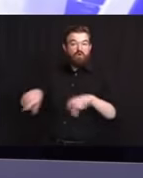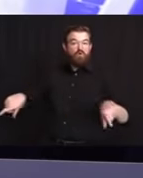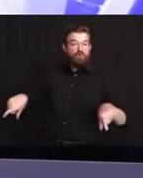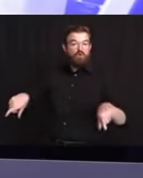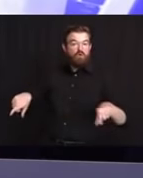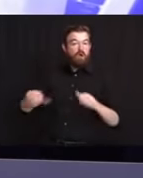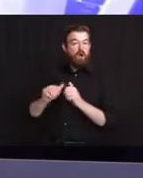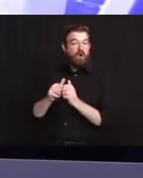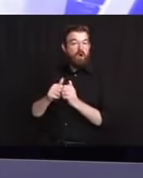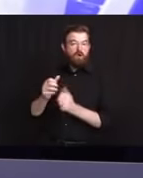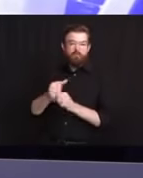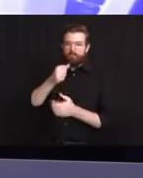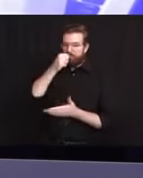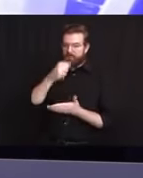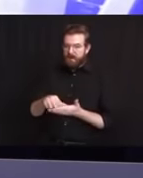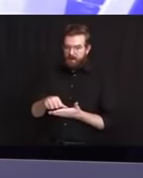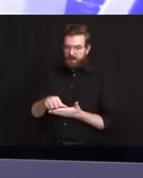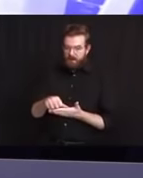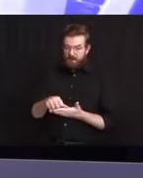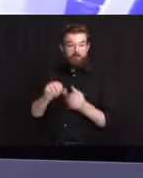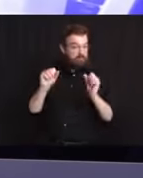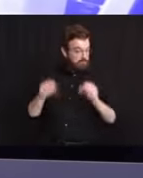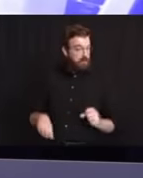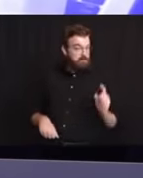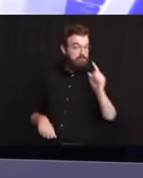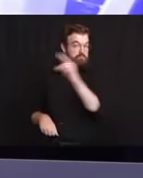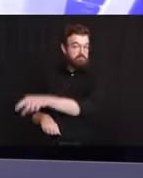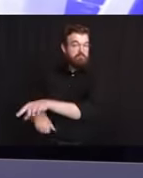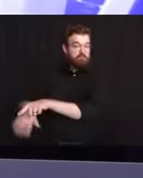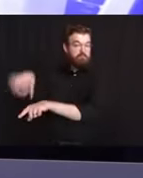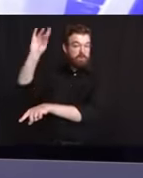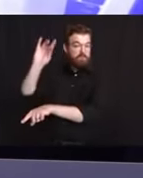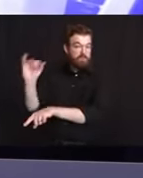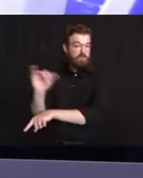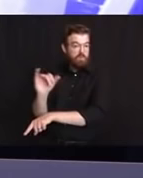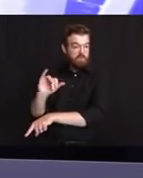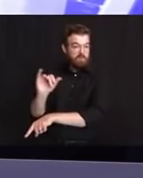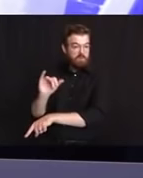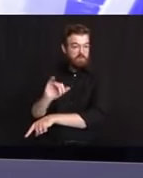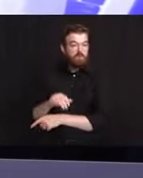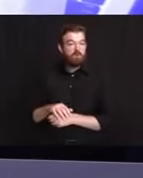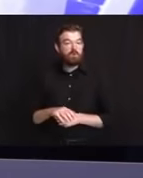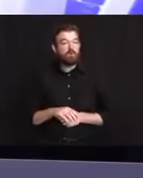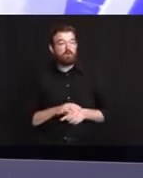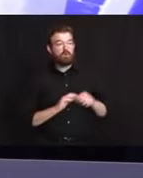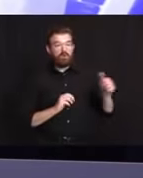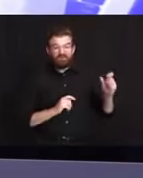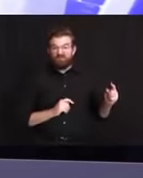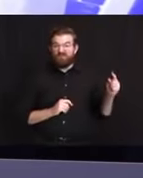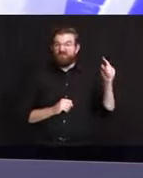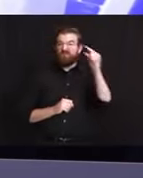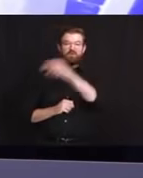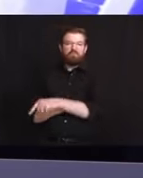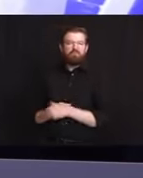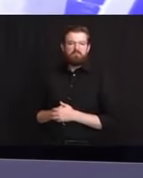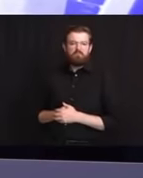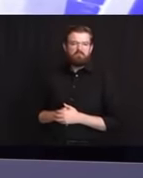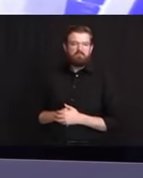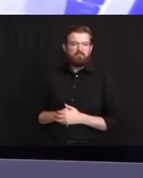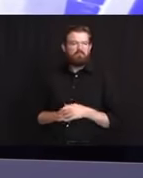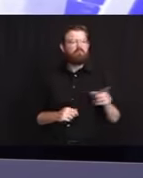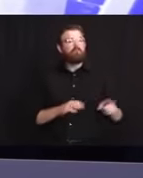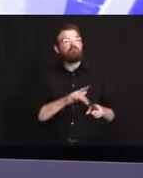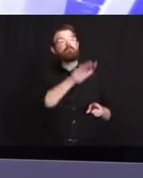set up safely. They can designate a proxy to pick up their produce from the markets for them.